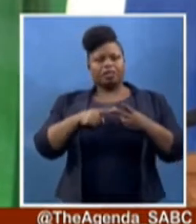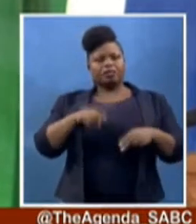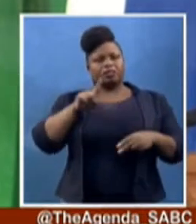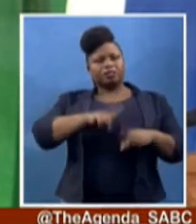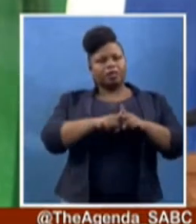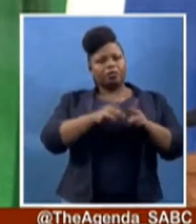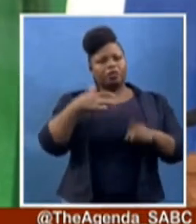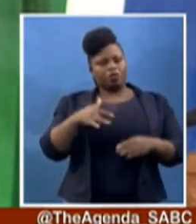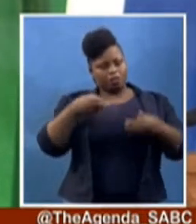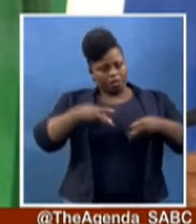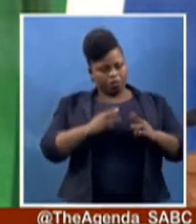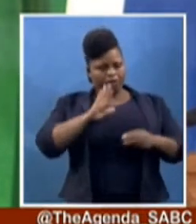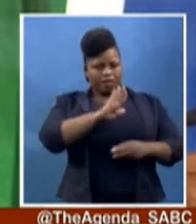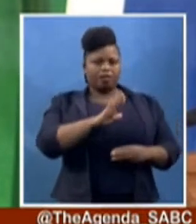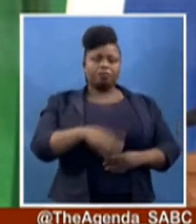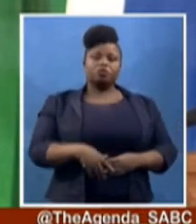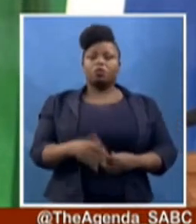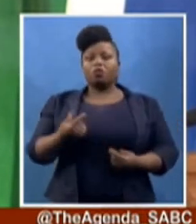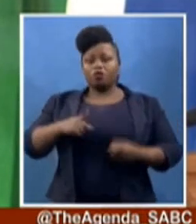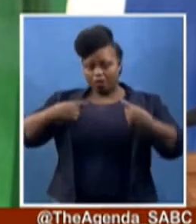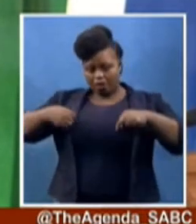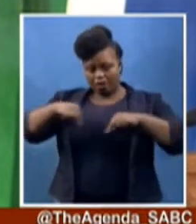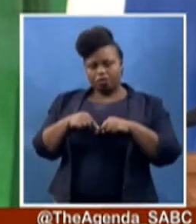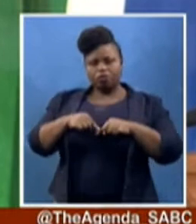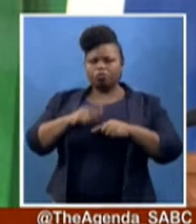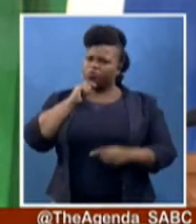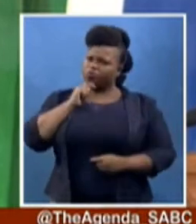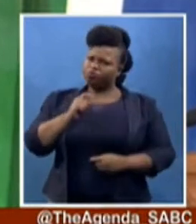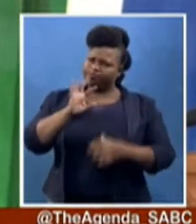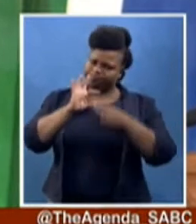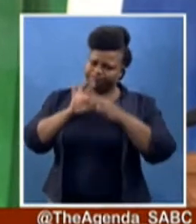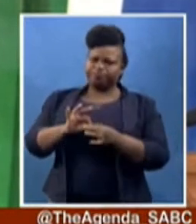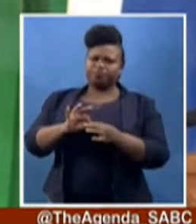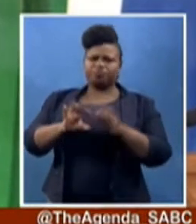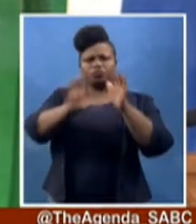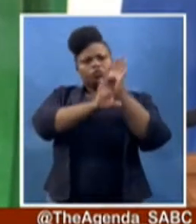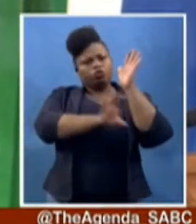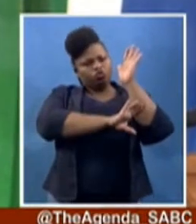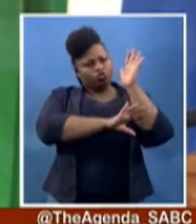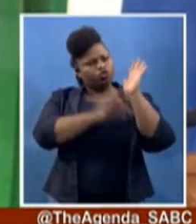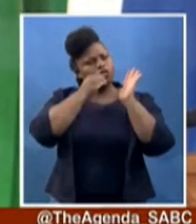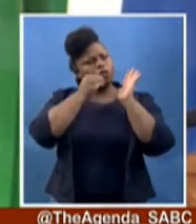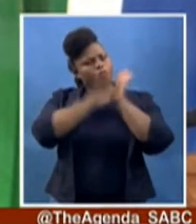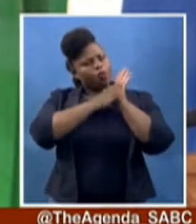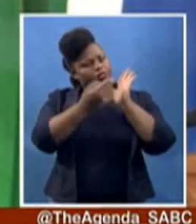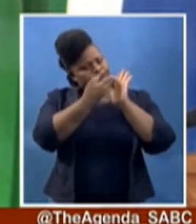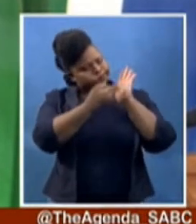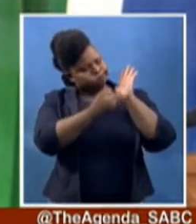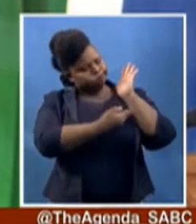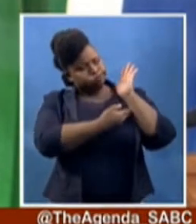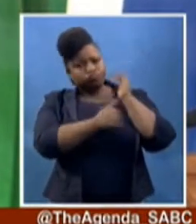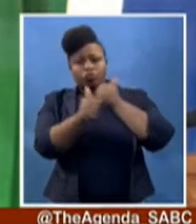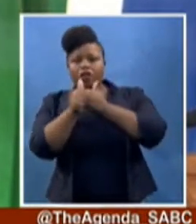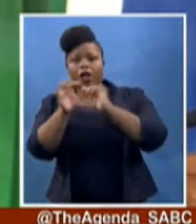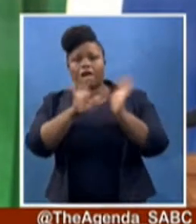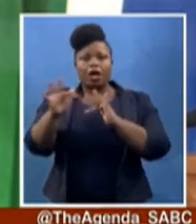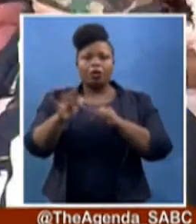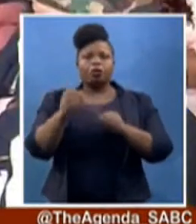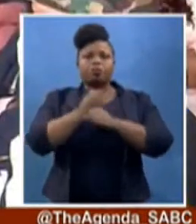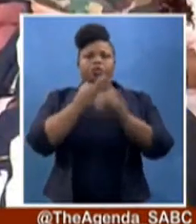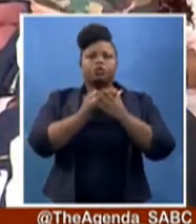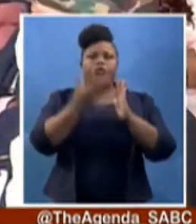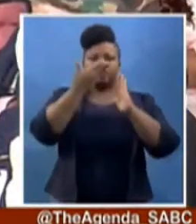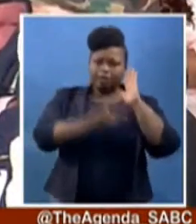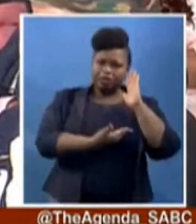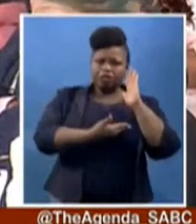to give true effect to our constitutional promises, we must ensure that the Constitution permeates all spheres of society.